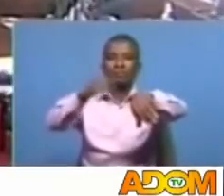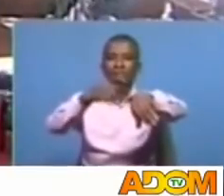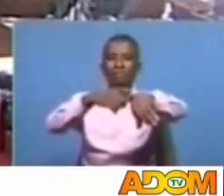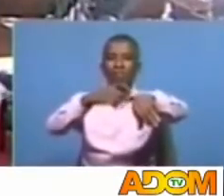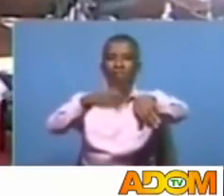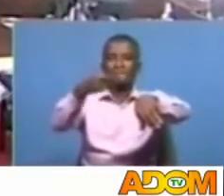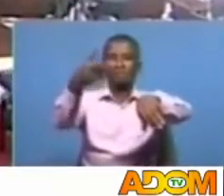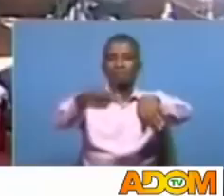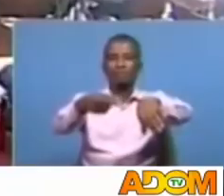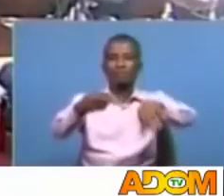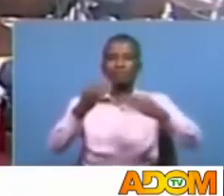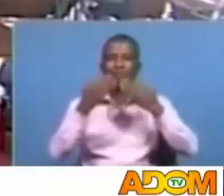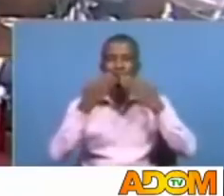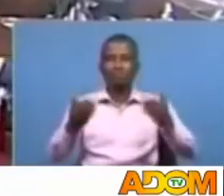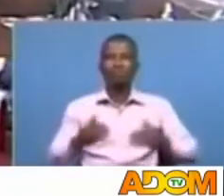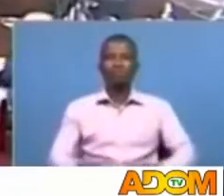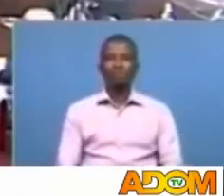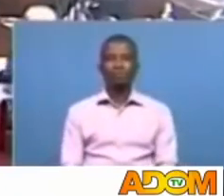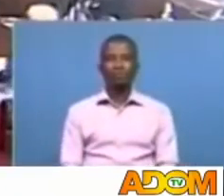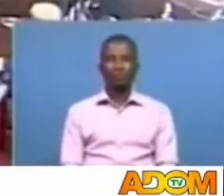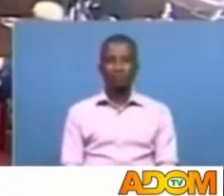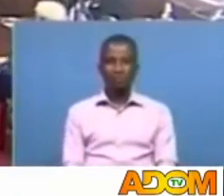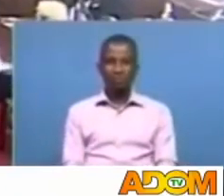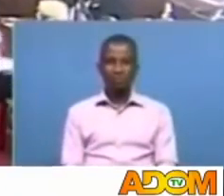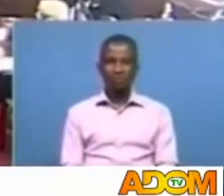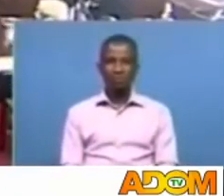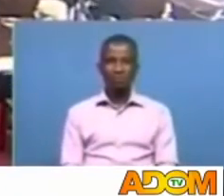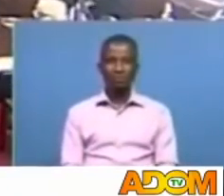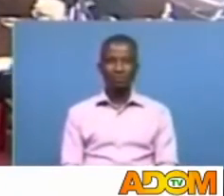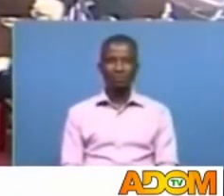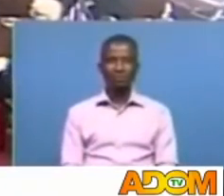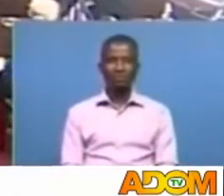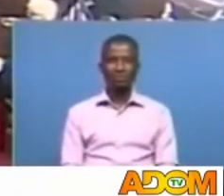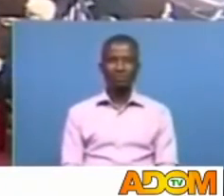My lords, we are done. Who's that?